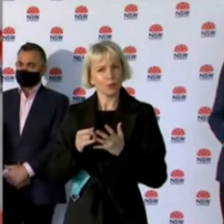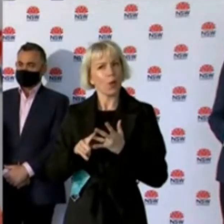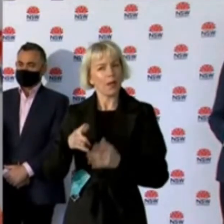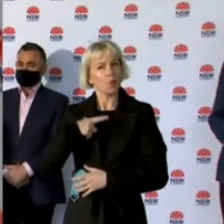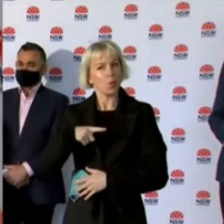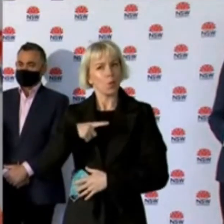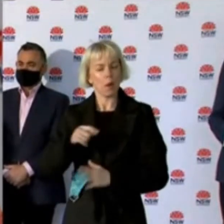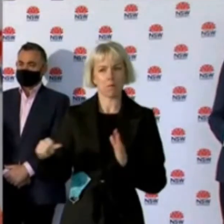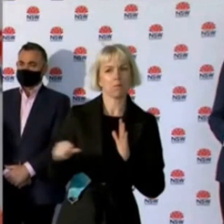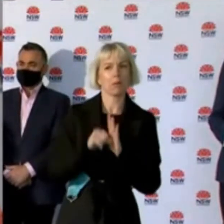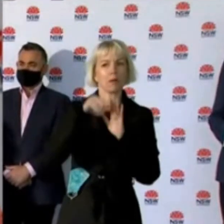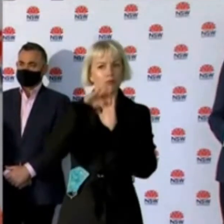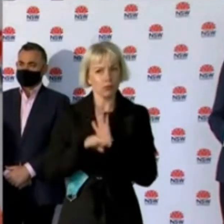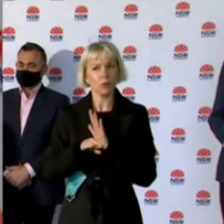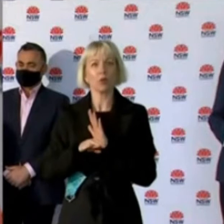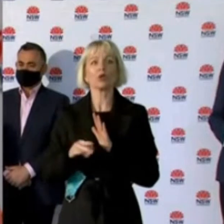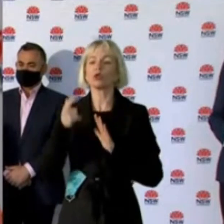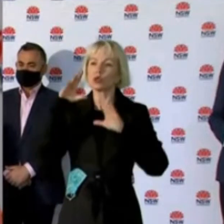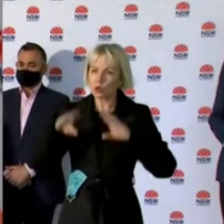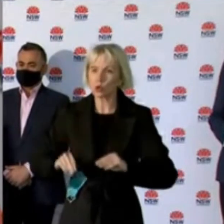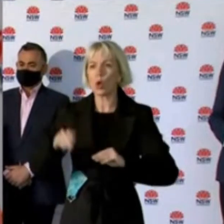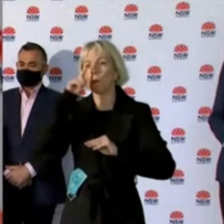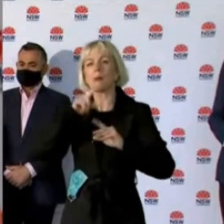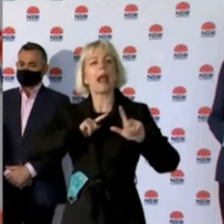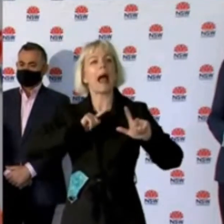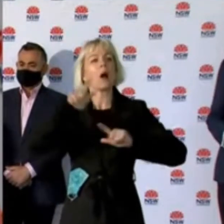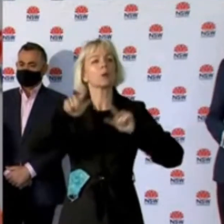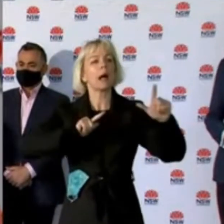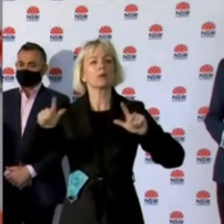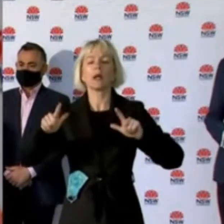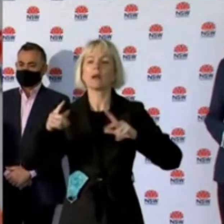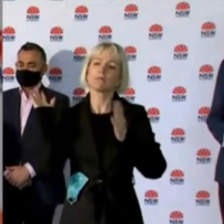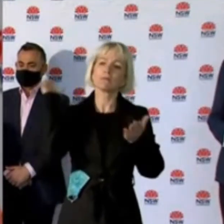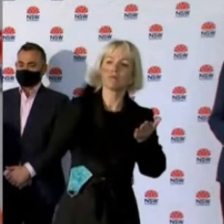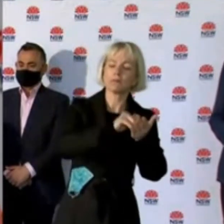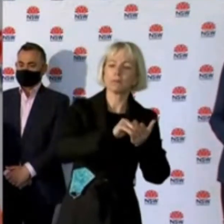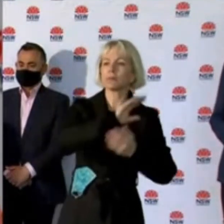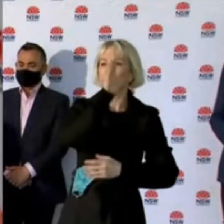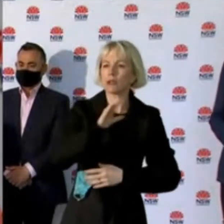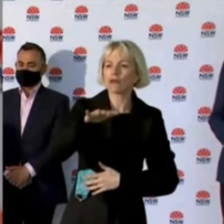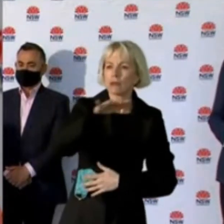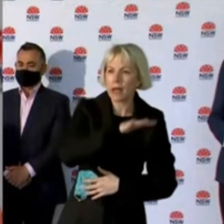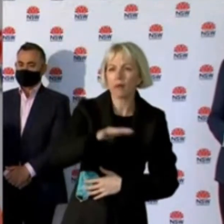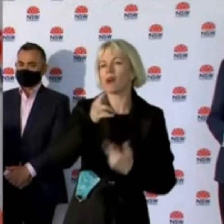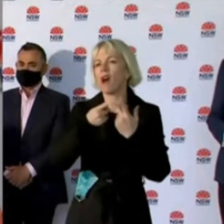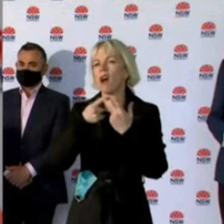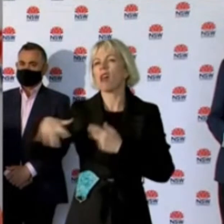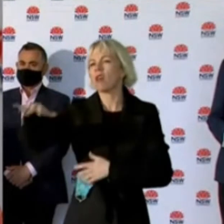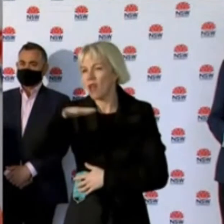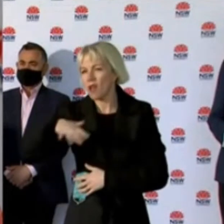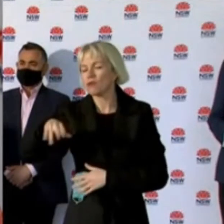to prevent people going into the regions unless they're critical transport or critical emergency